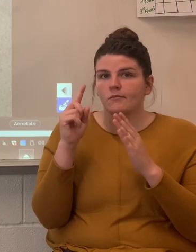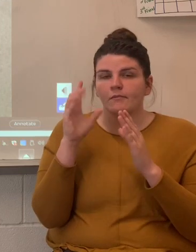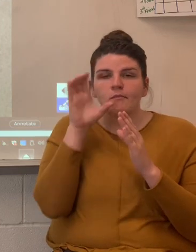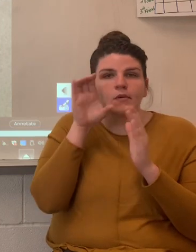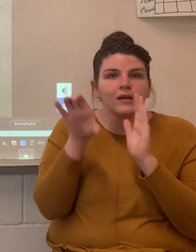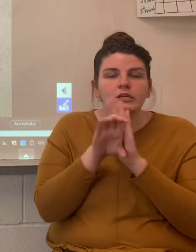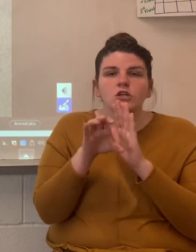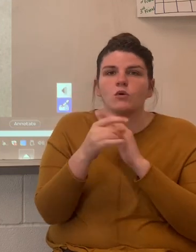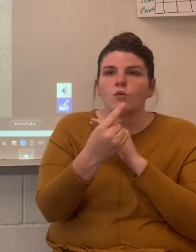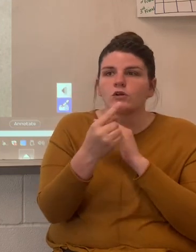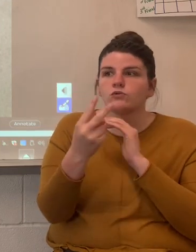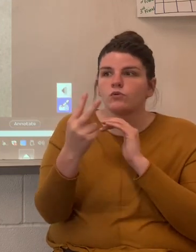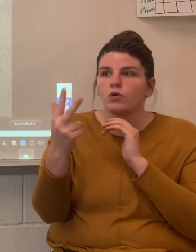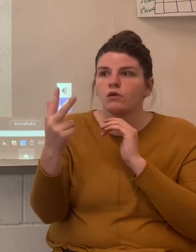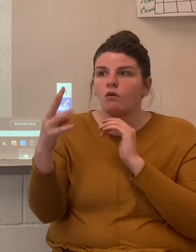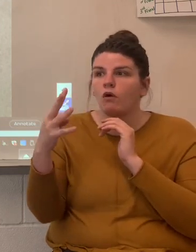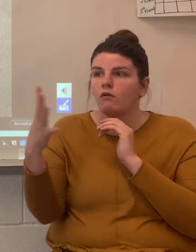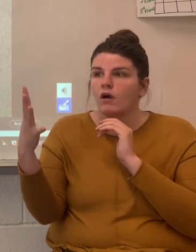4, 5